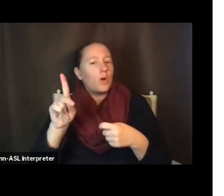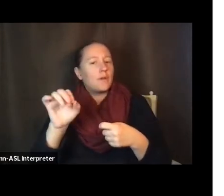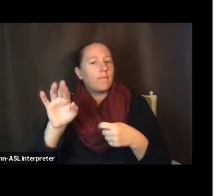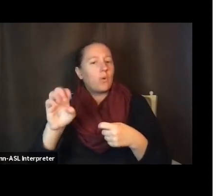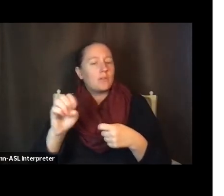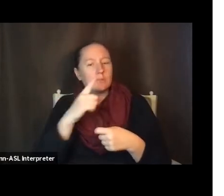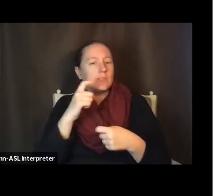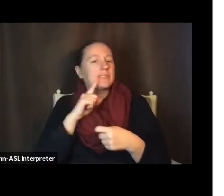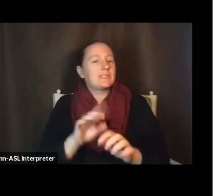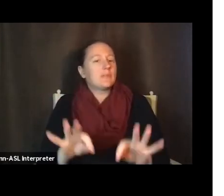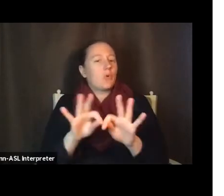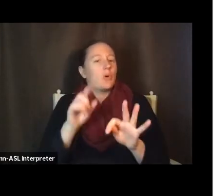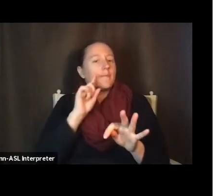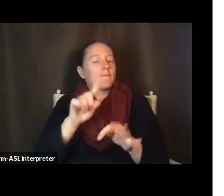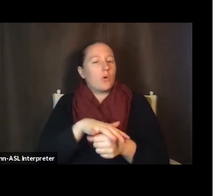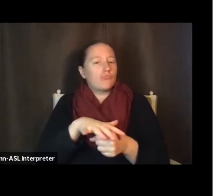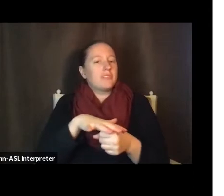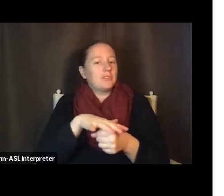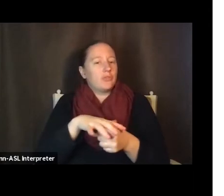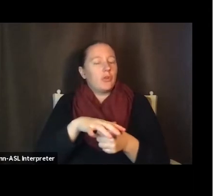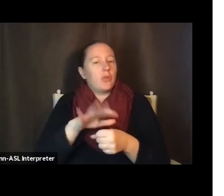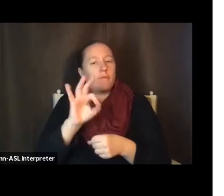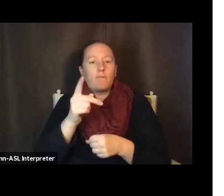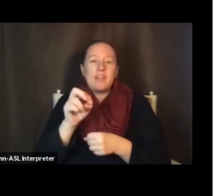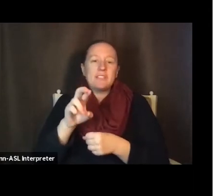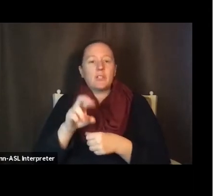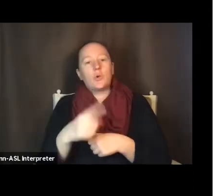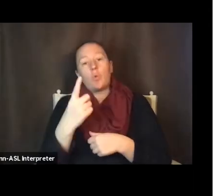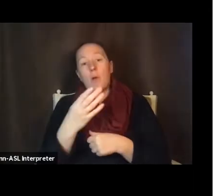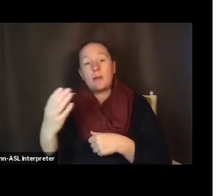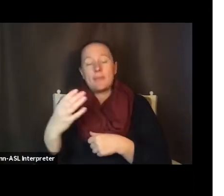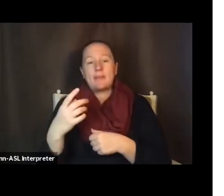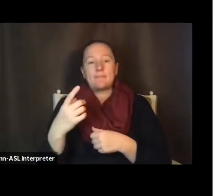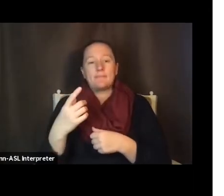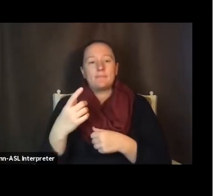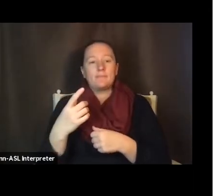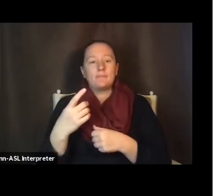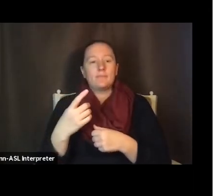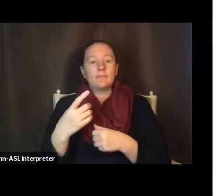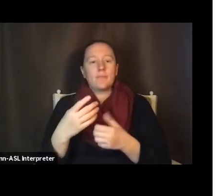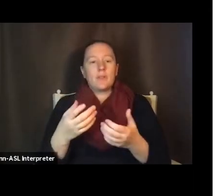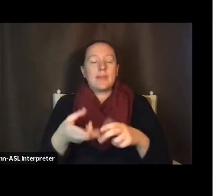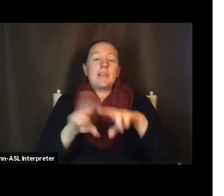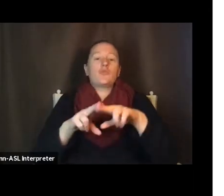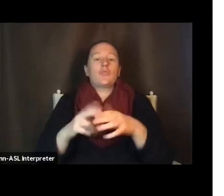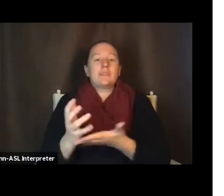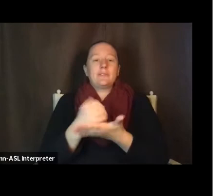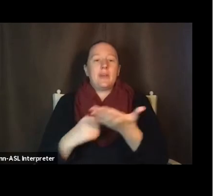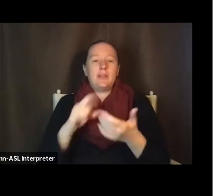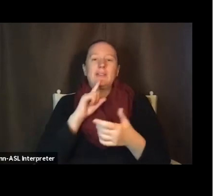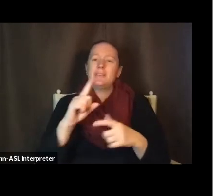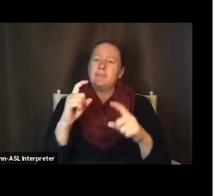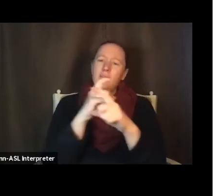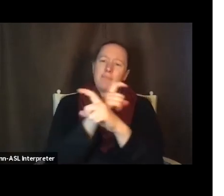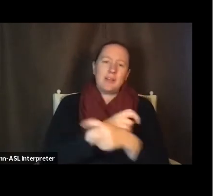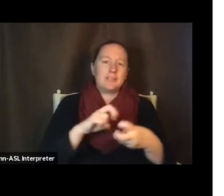to the regional and frontier regions where we found the highest need. So one of the things is to raise behavioral health salaries. And I will say that this is a complex